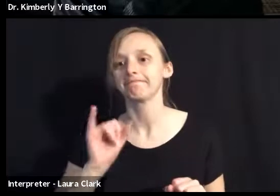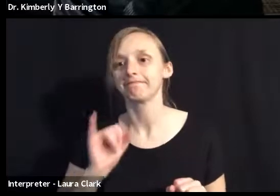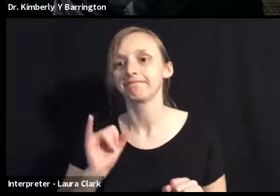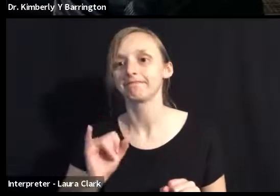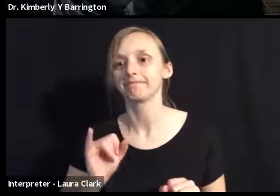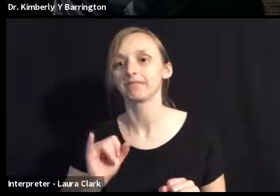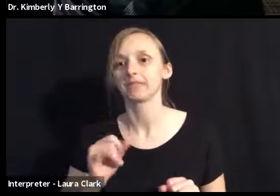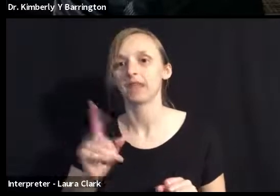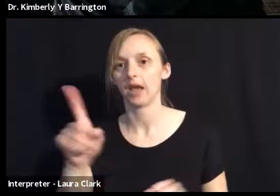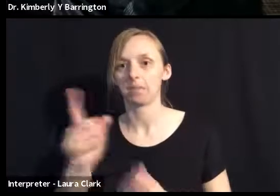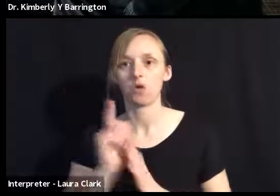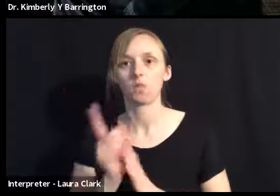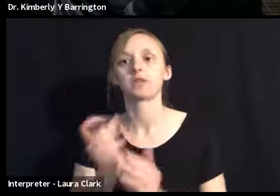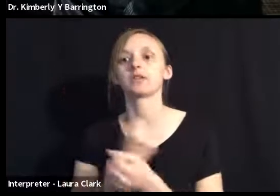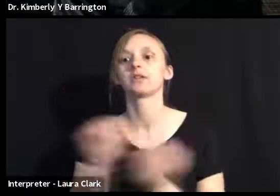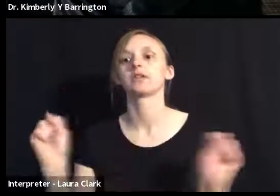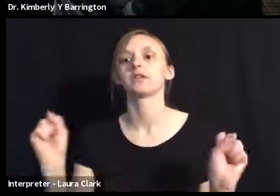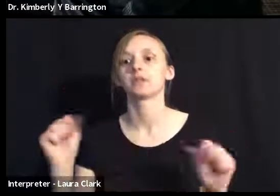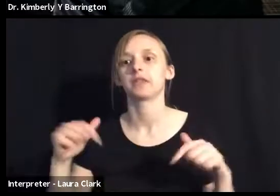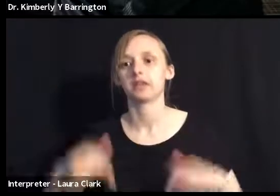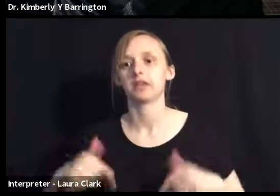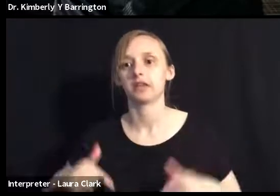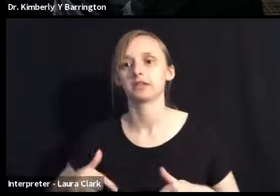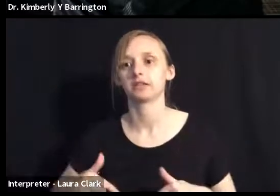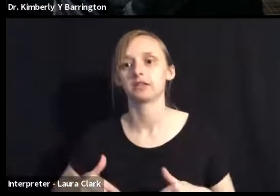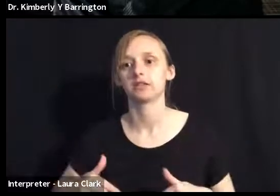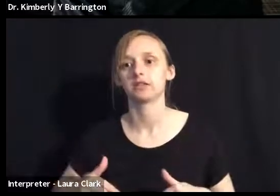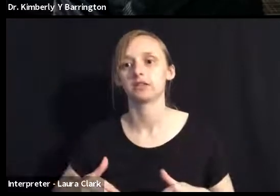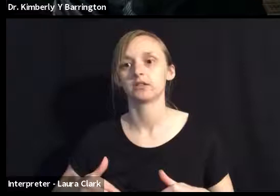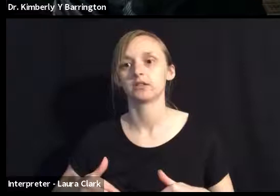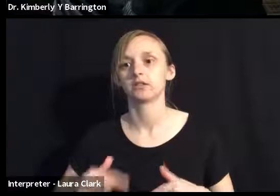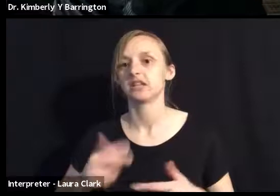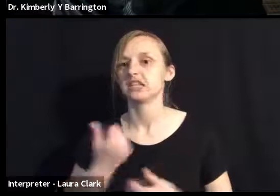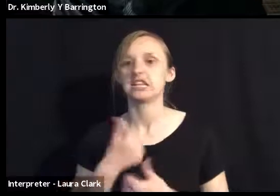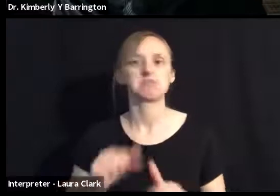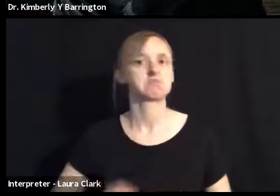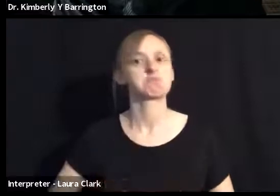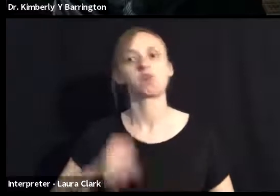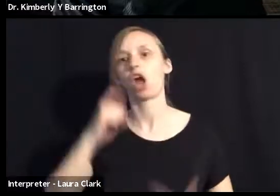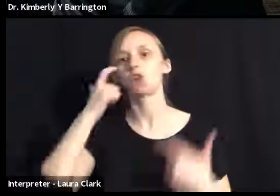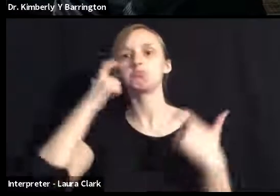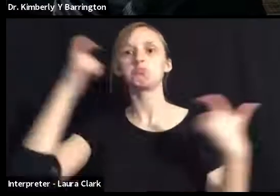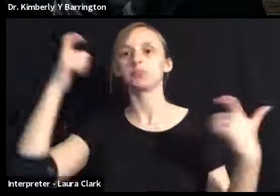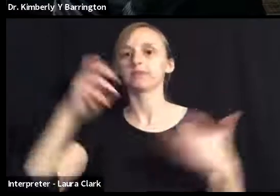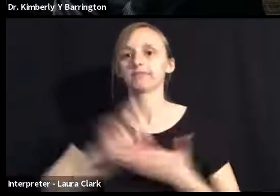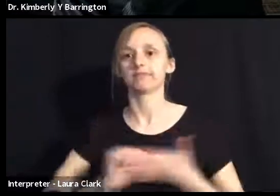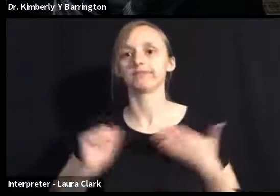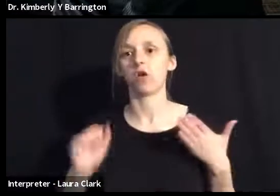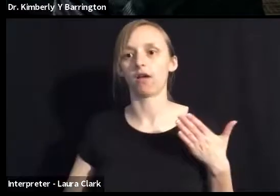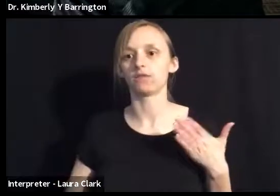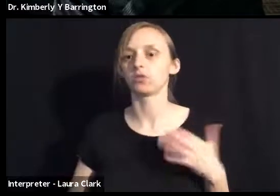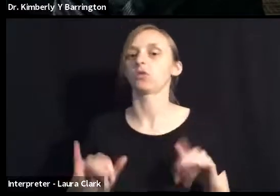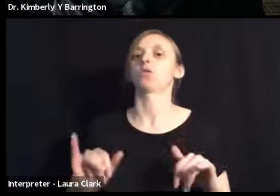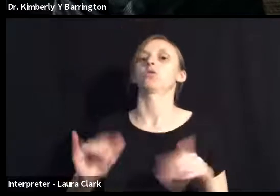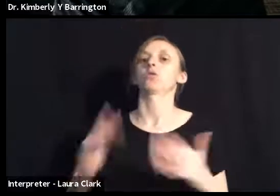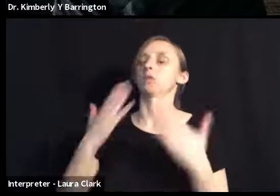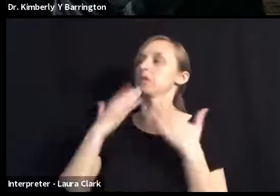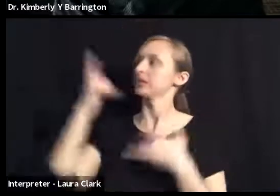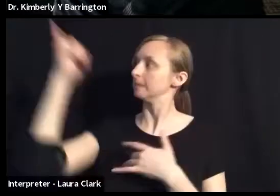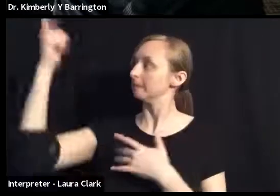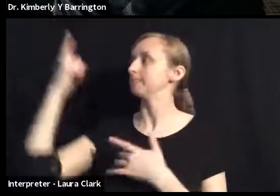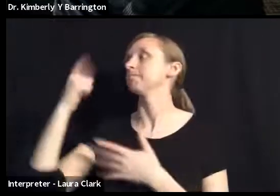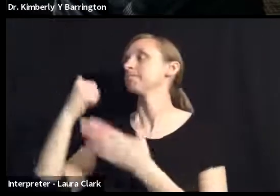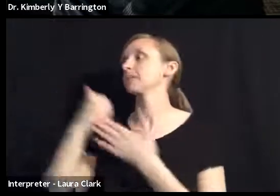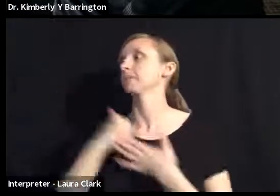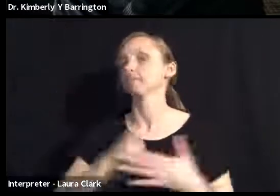But doing this right here, it stripped me of pride. That is the God I appreciate. Because if it